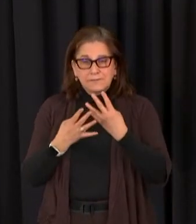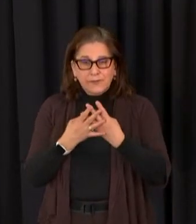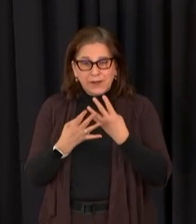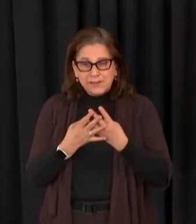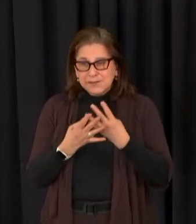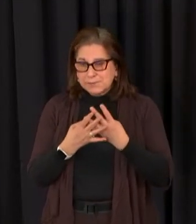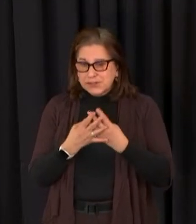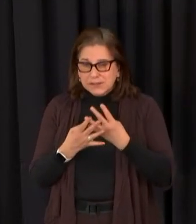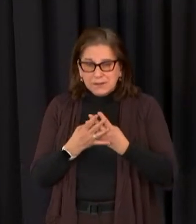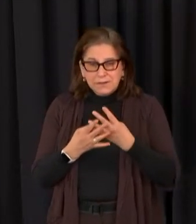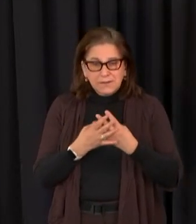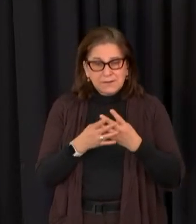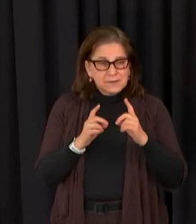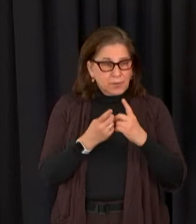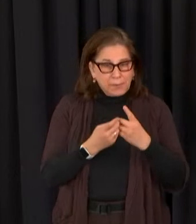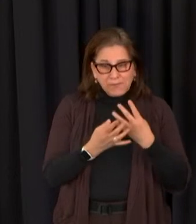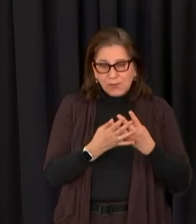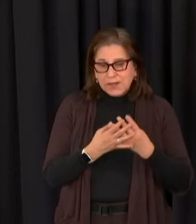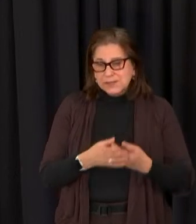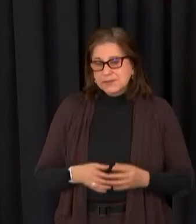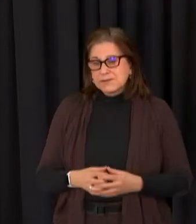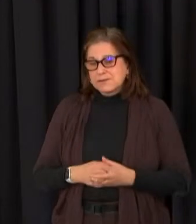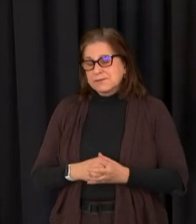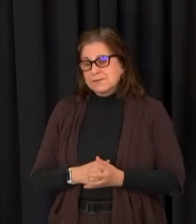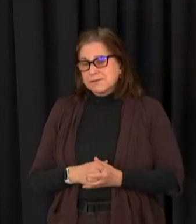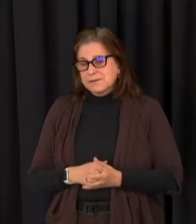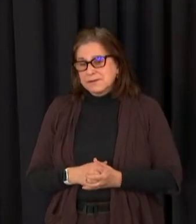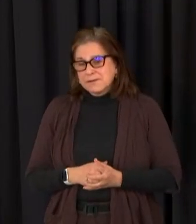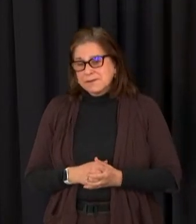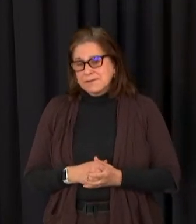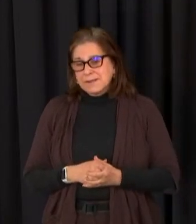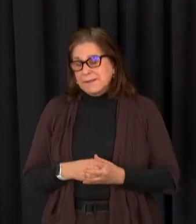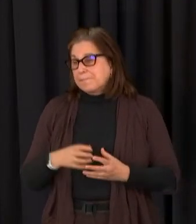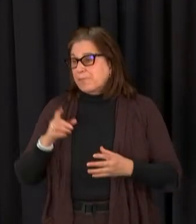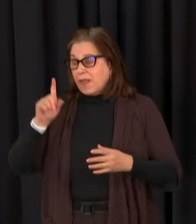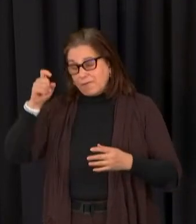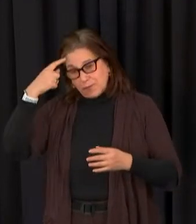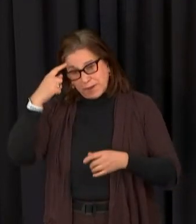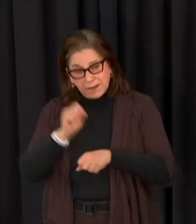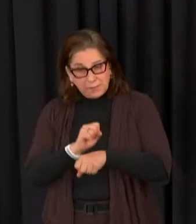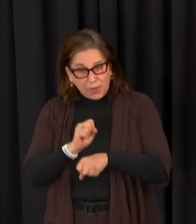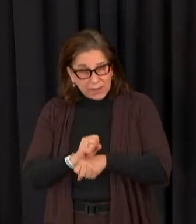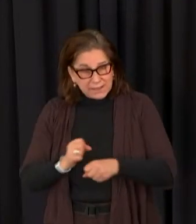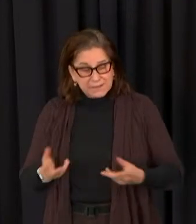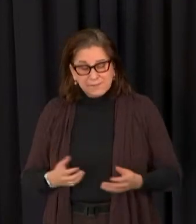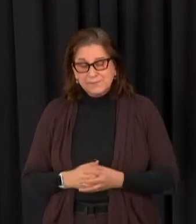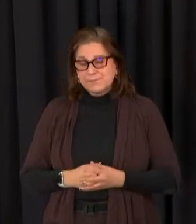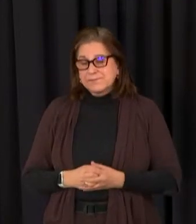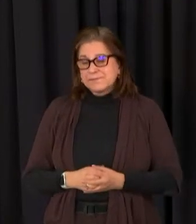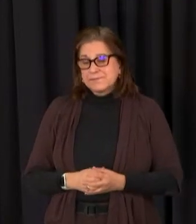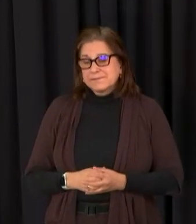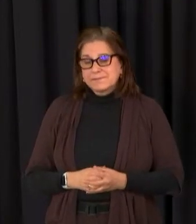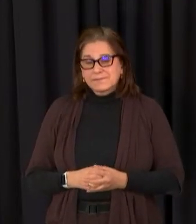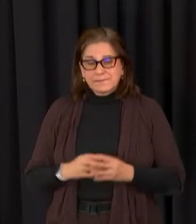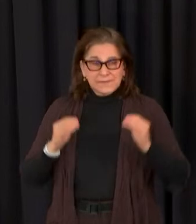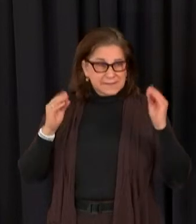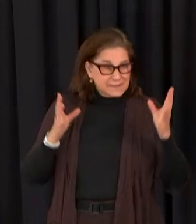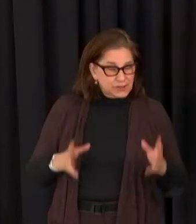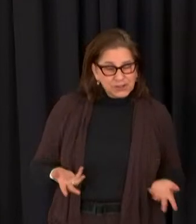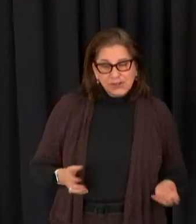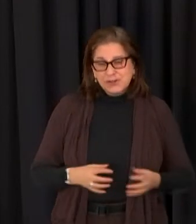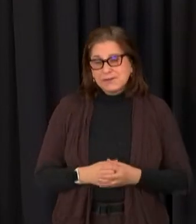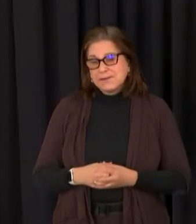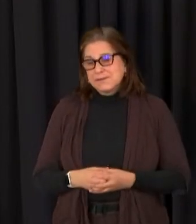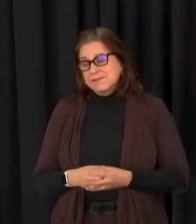employees and residents, continuity of government operations personnel, all teachers, as I mentioned,